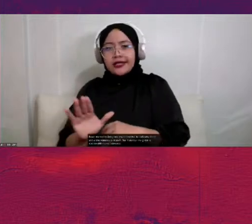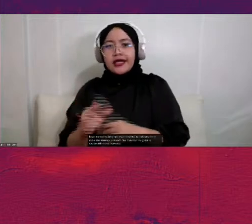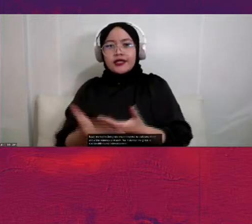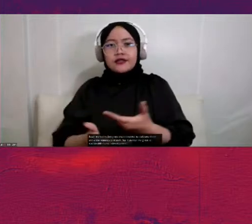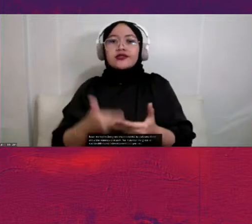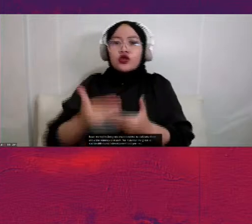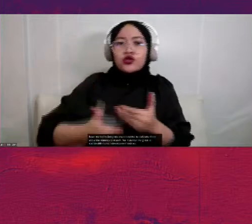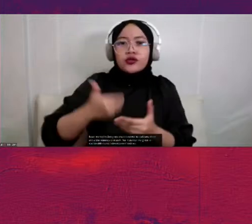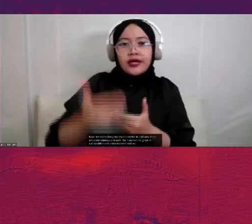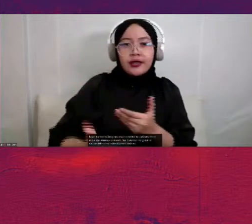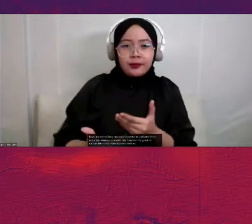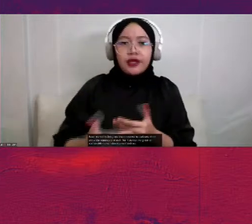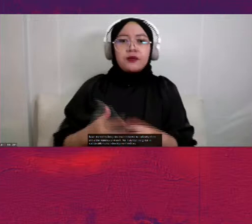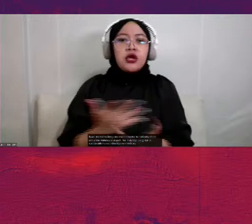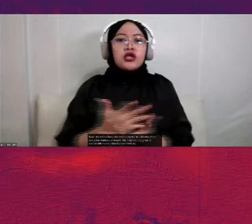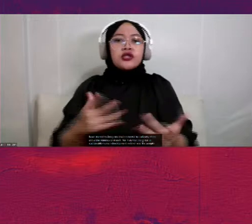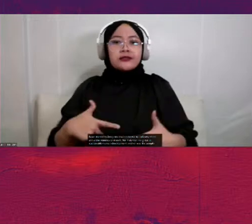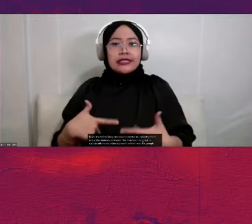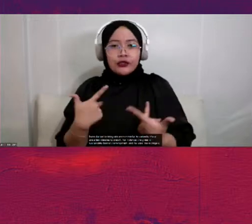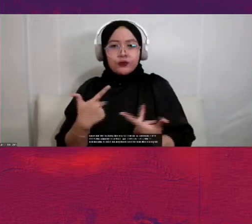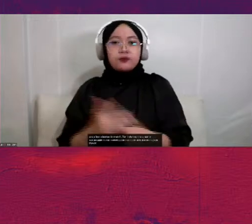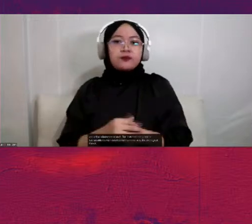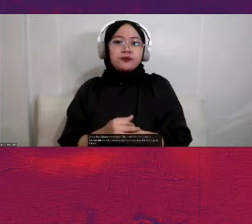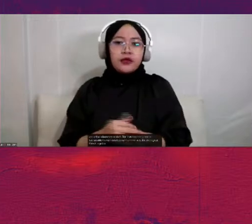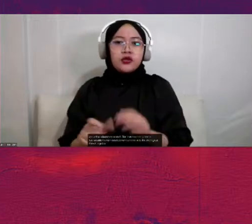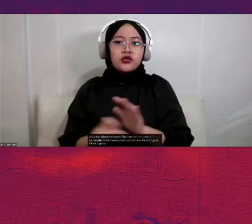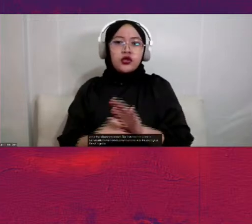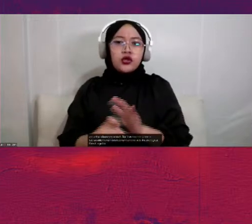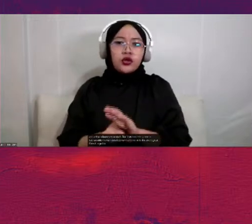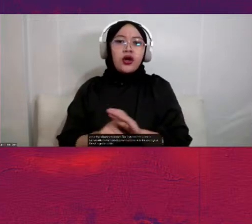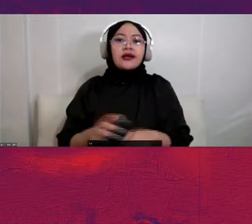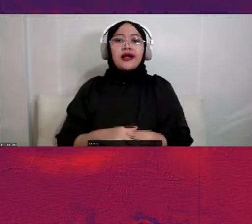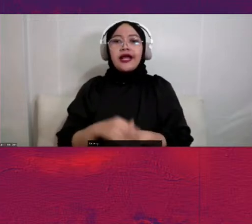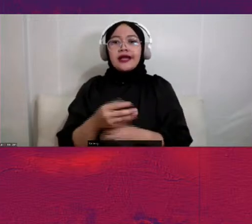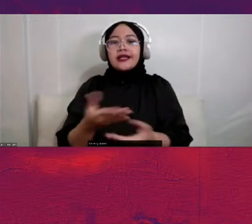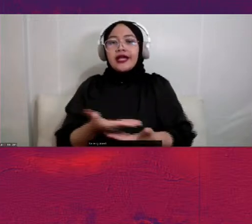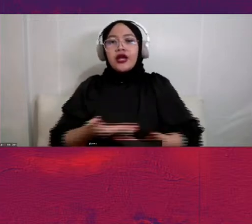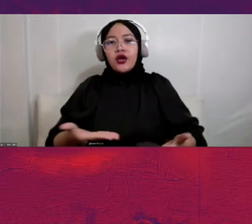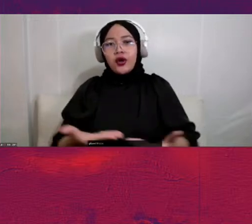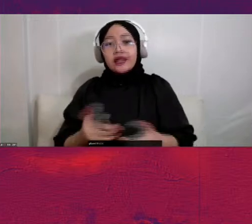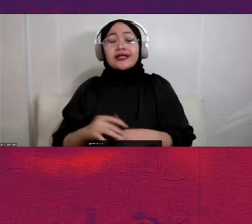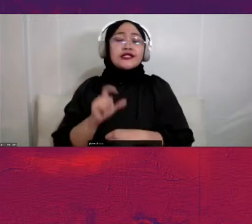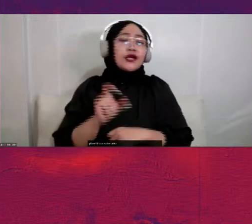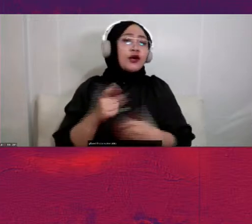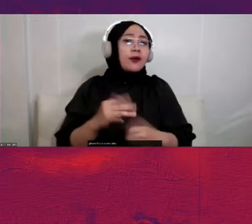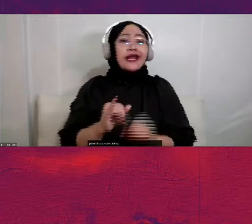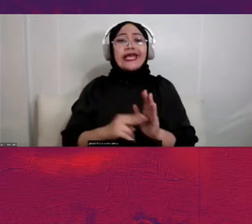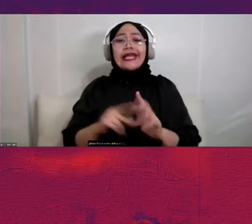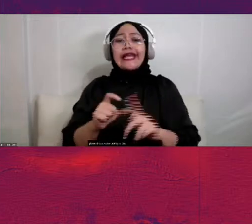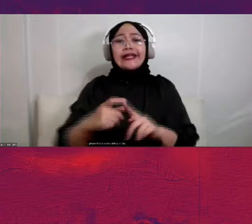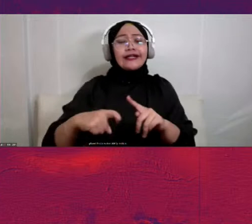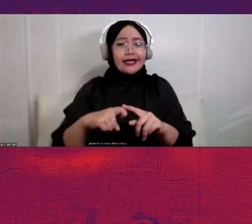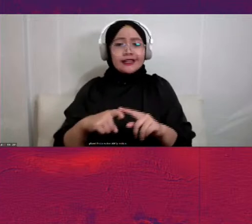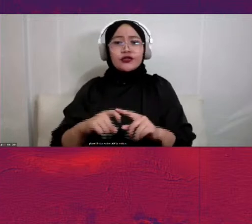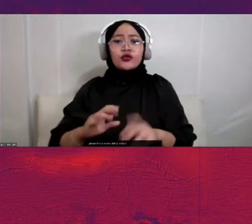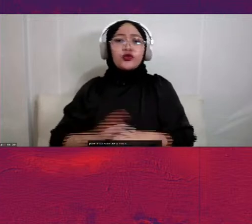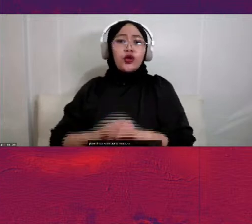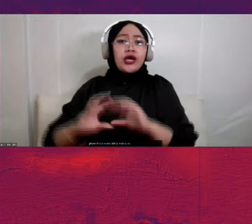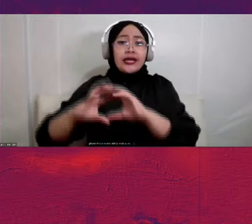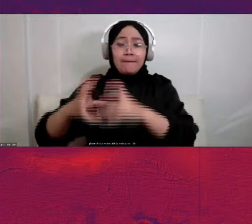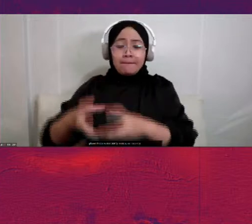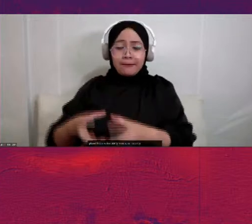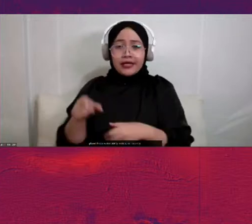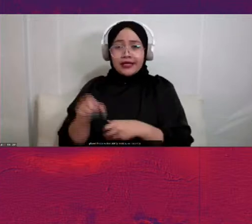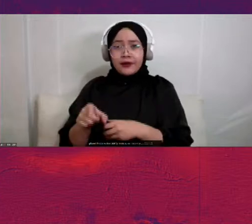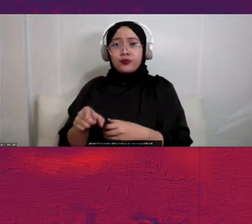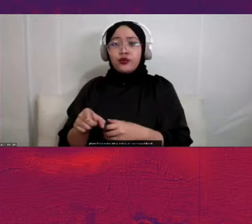Development Indices, the Ecological Threat Register, the Global Living Planet Index, Vulnerability Indices, or a